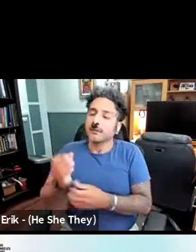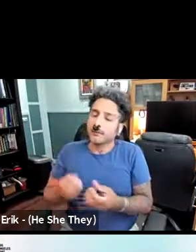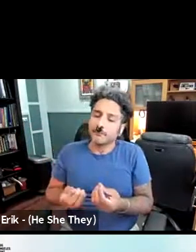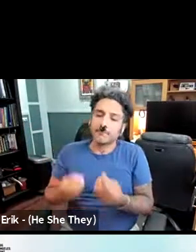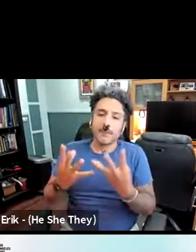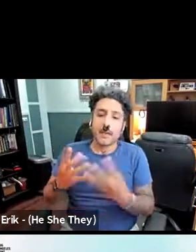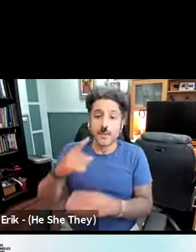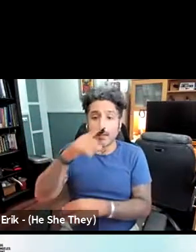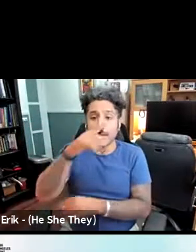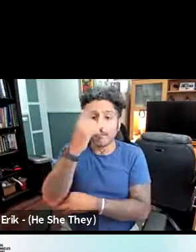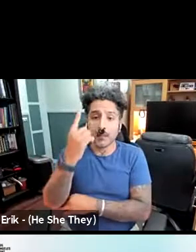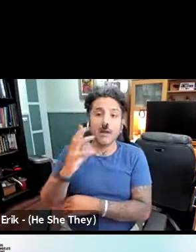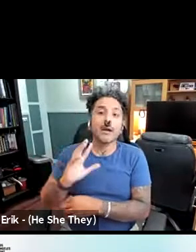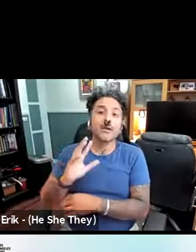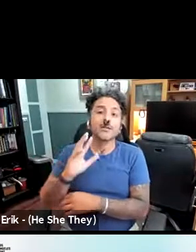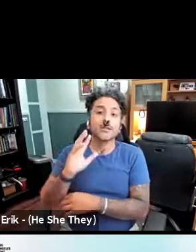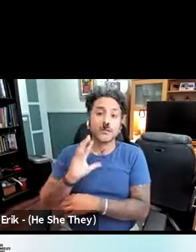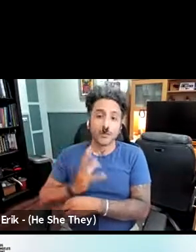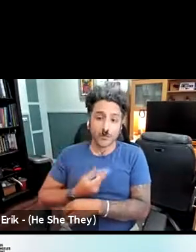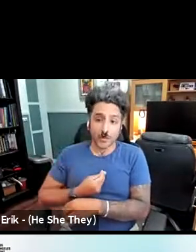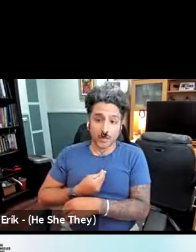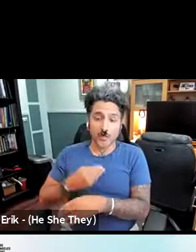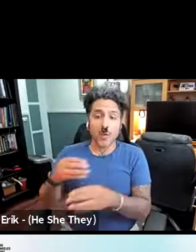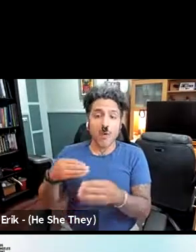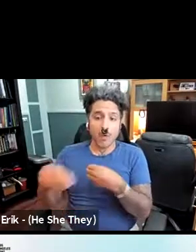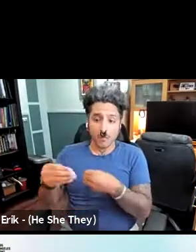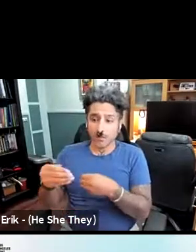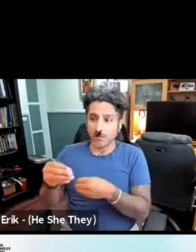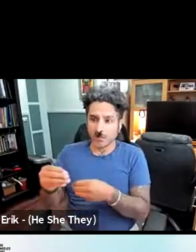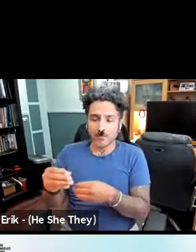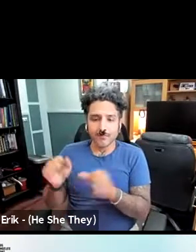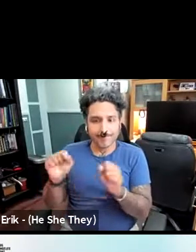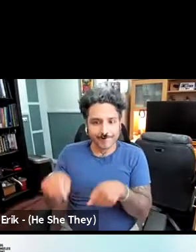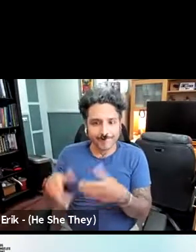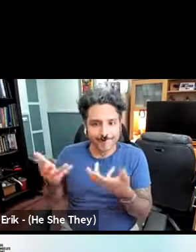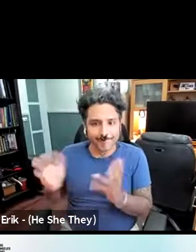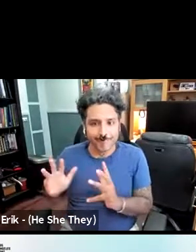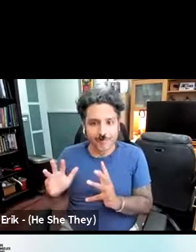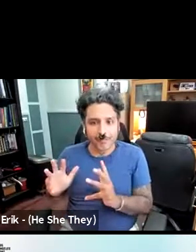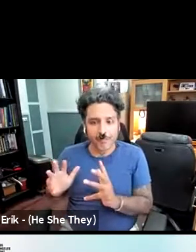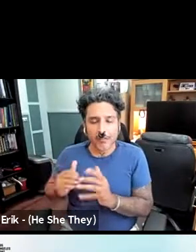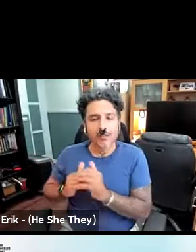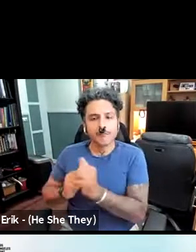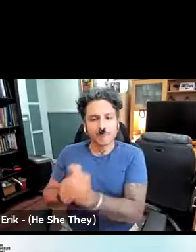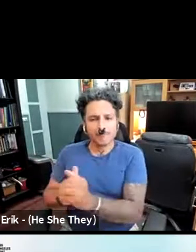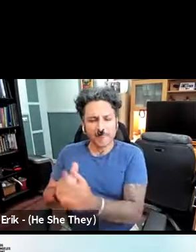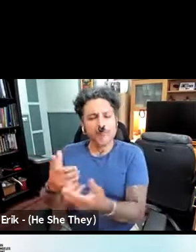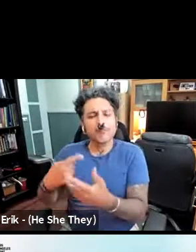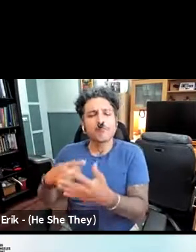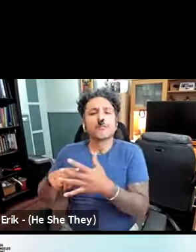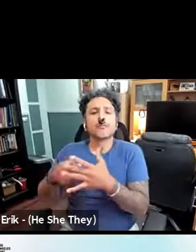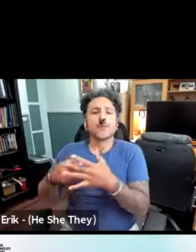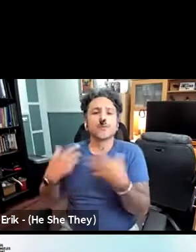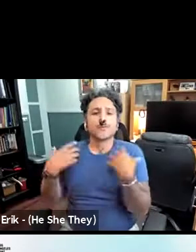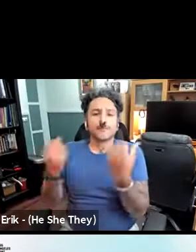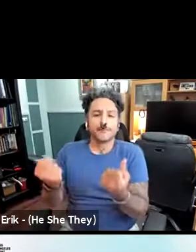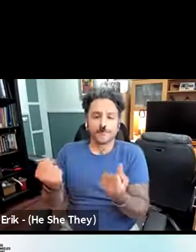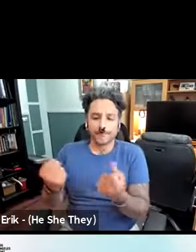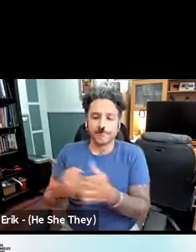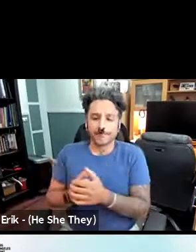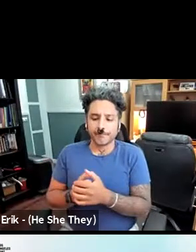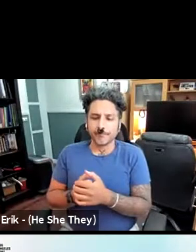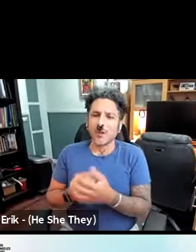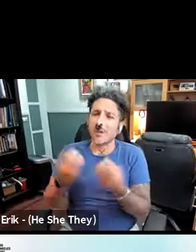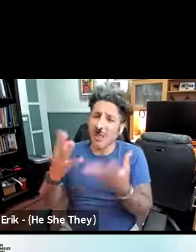Black trans-led organizations have over the years, we can really start to heal. Like, there's way too much funding